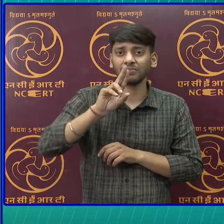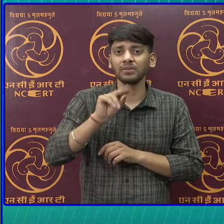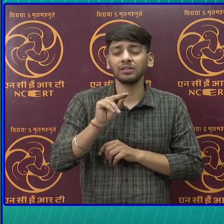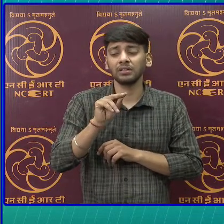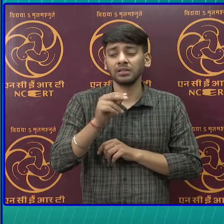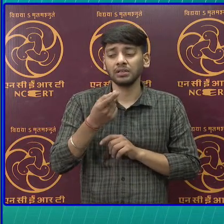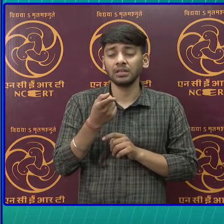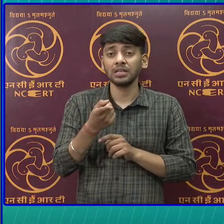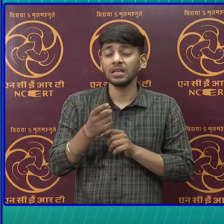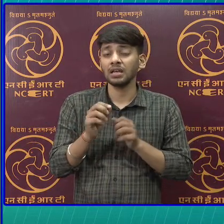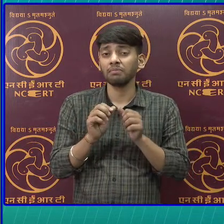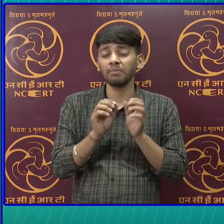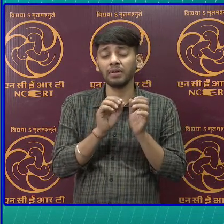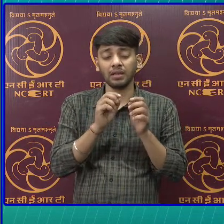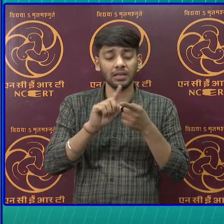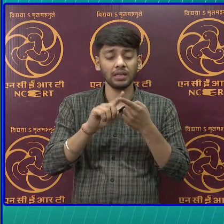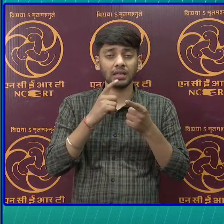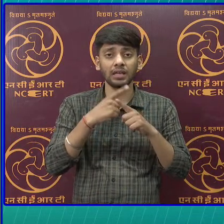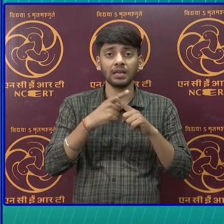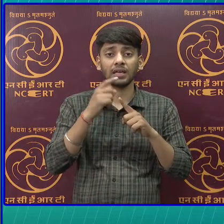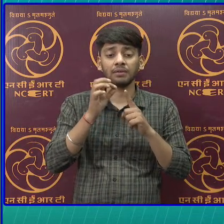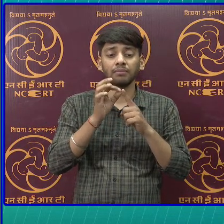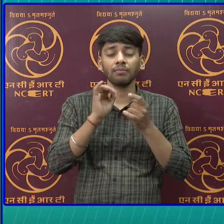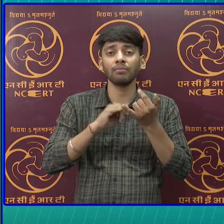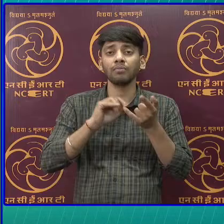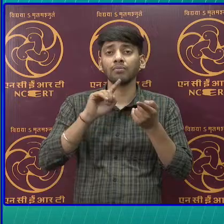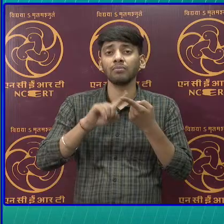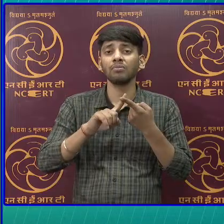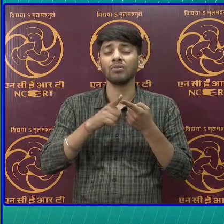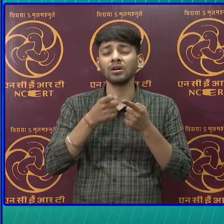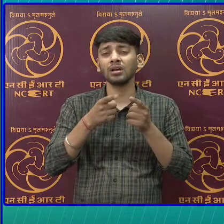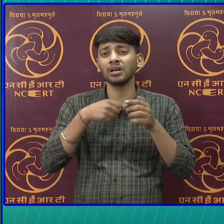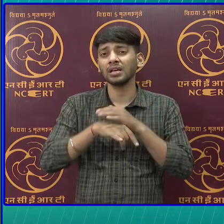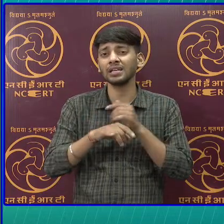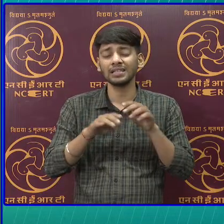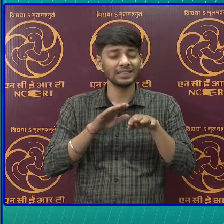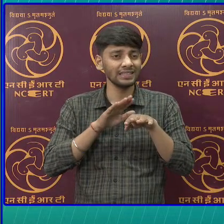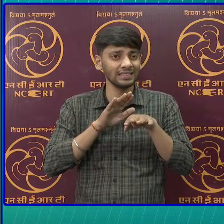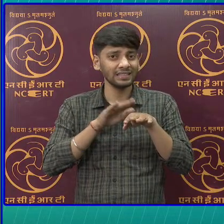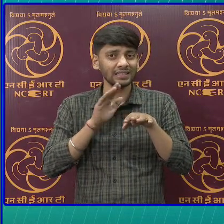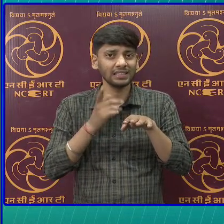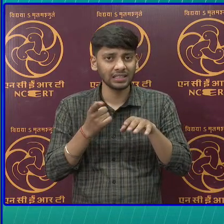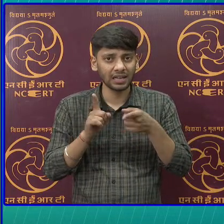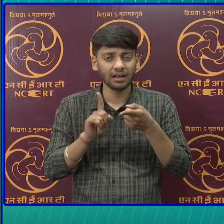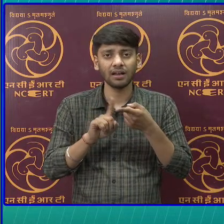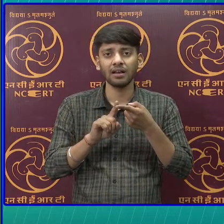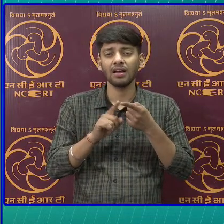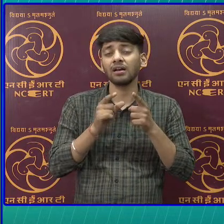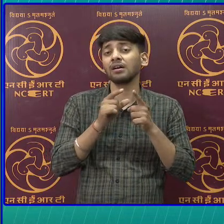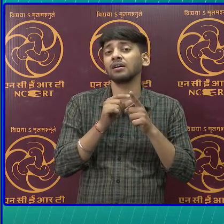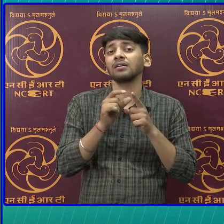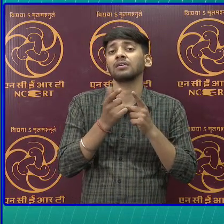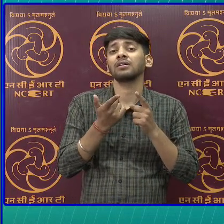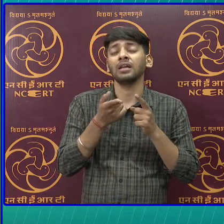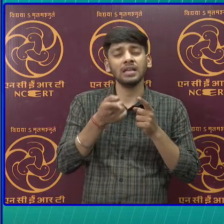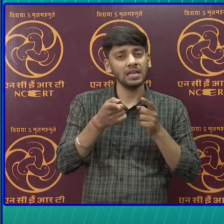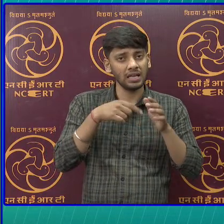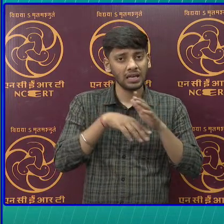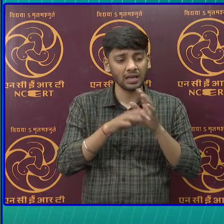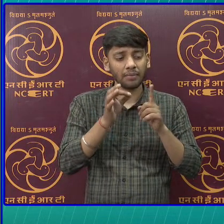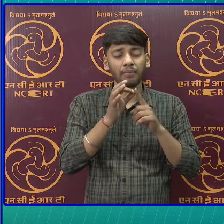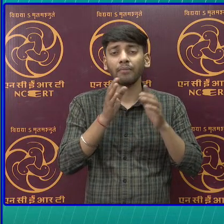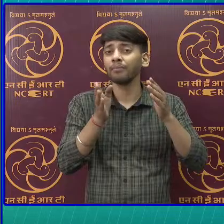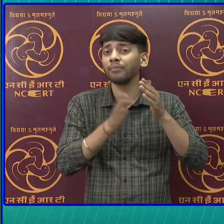the tree exposed, the source, white and wet, the most sensitive, hidden for years inside the earth. Here poet in